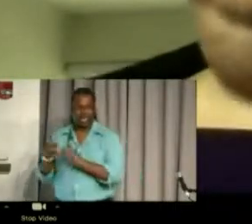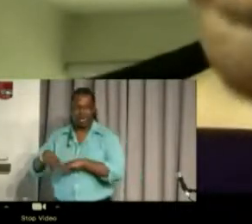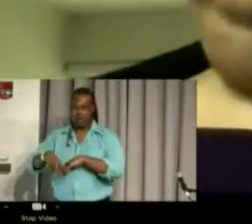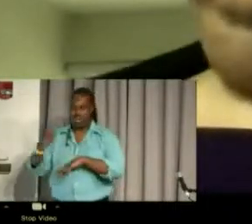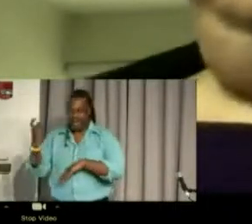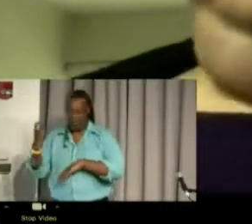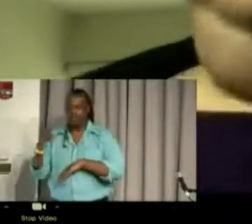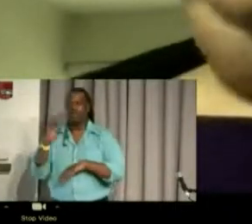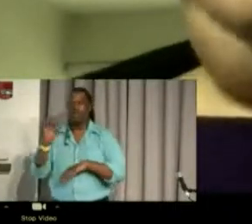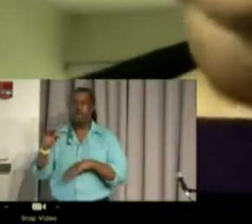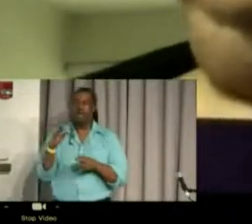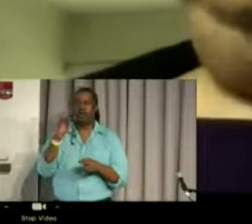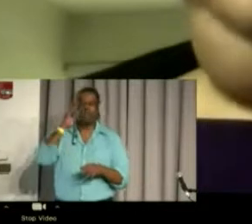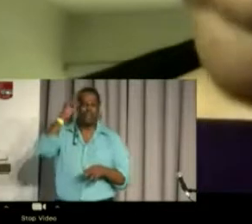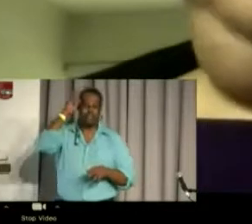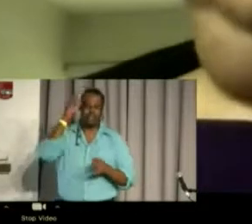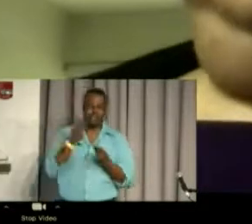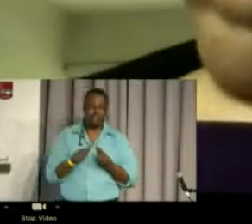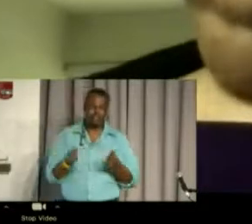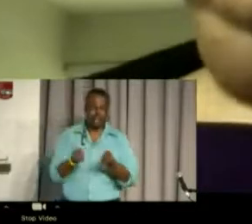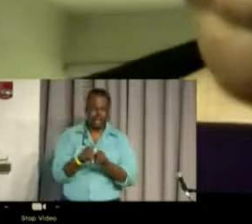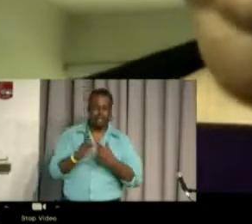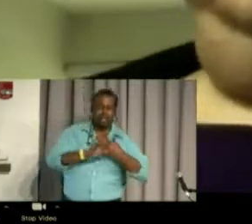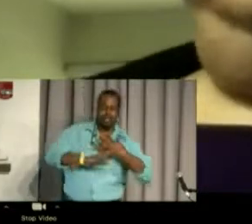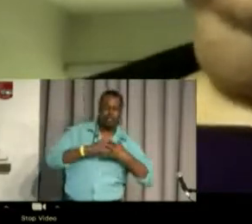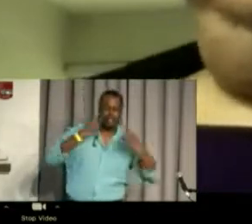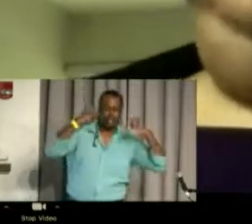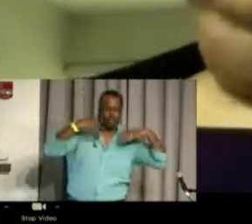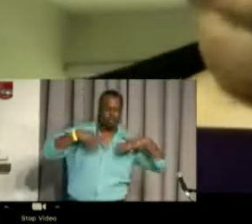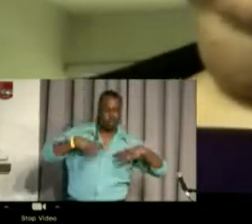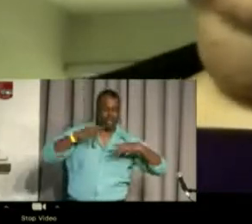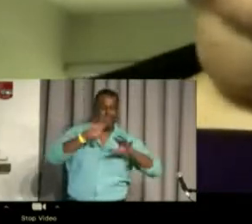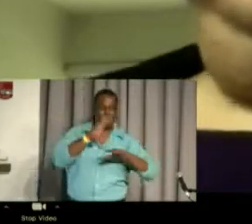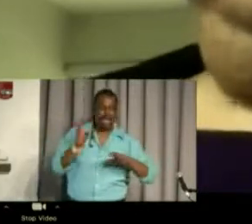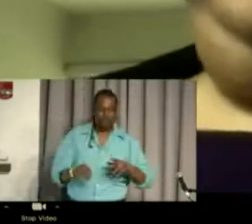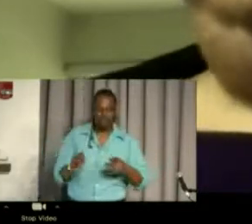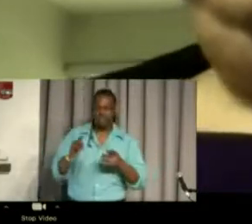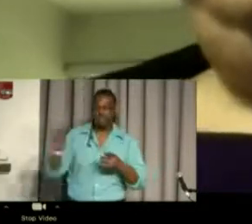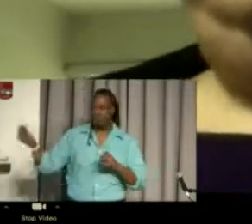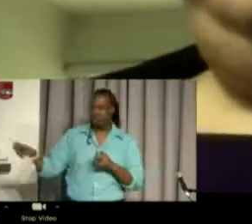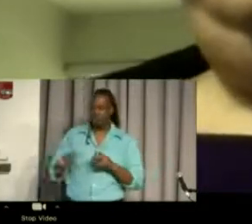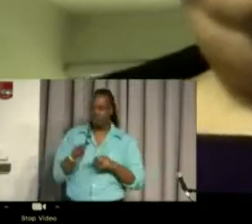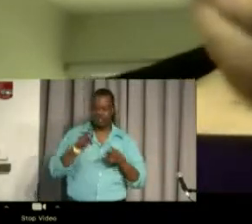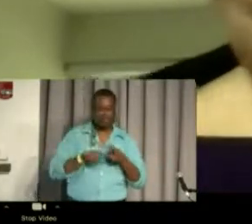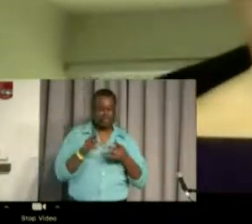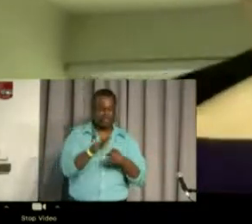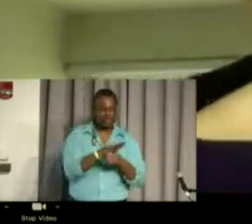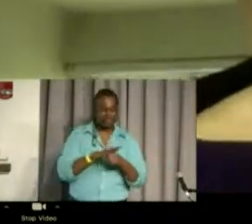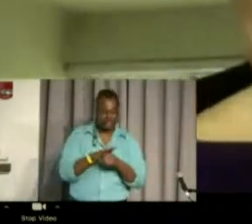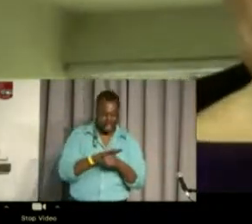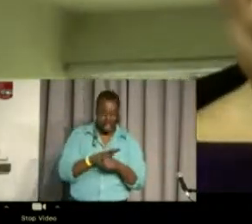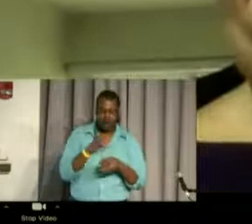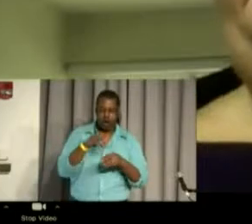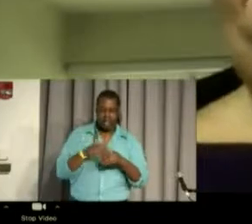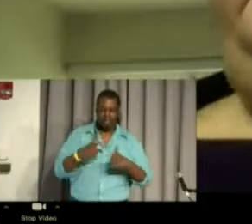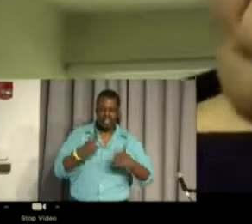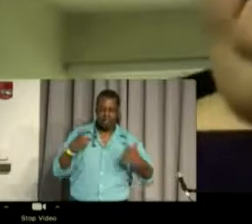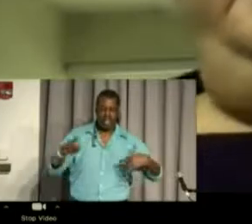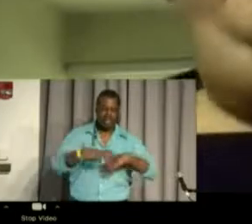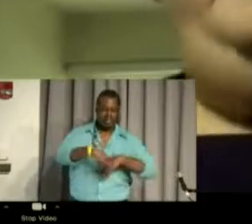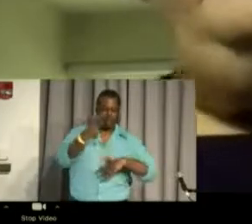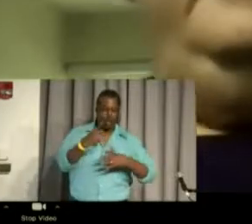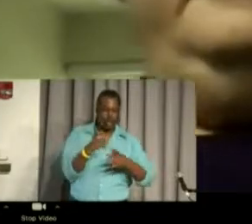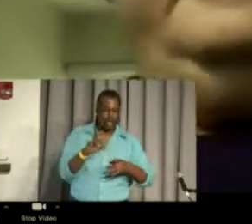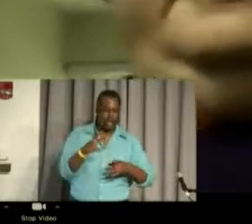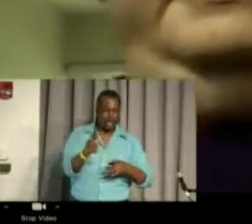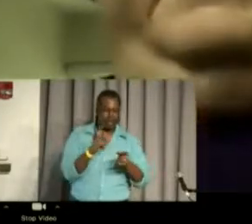indigenous lands. The blood and sweat of Africans transported to this hemisphere and the vast stolen lands of our indigenous siblings